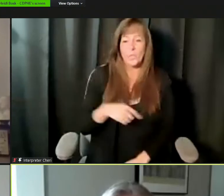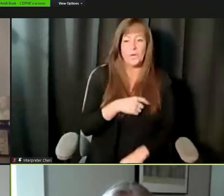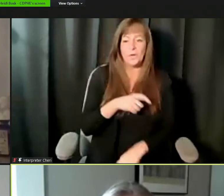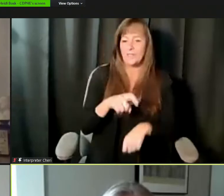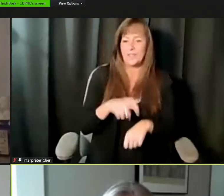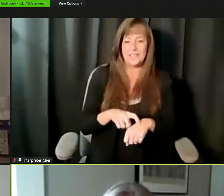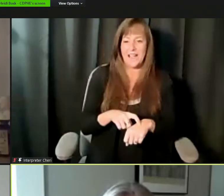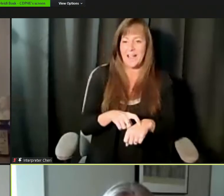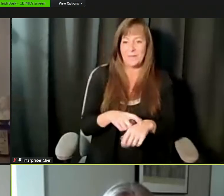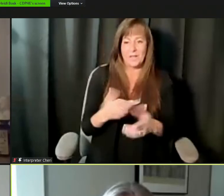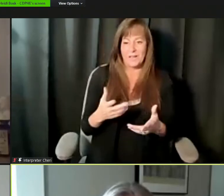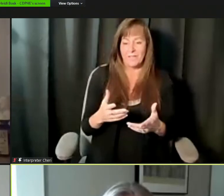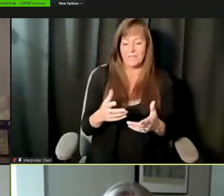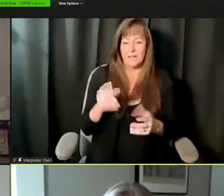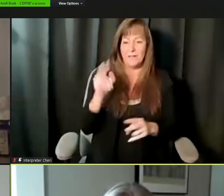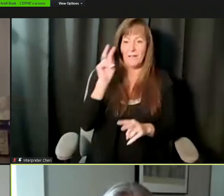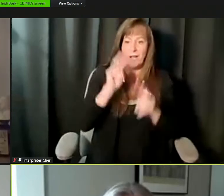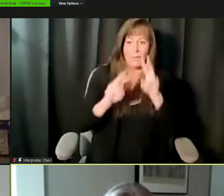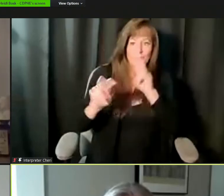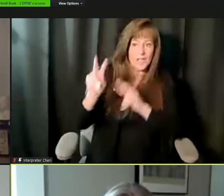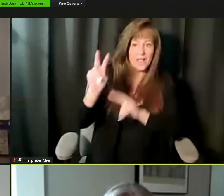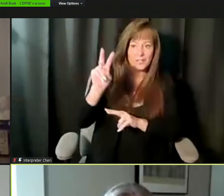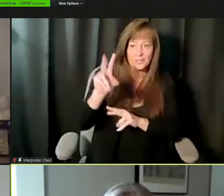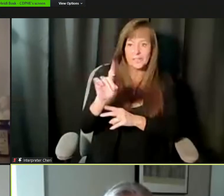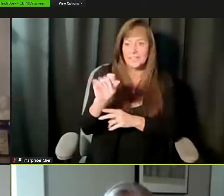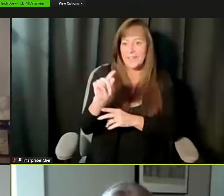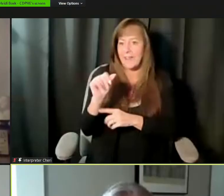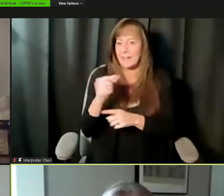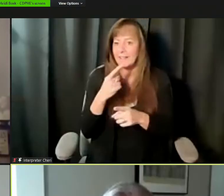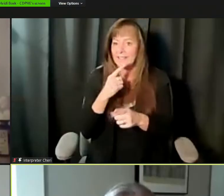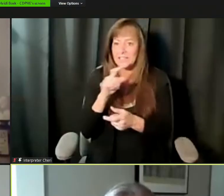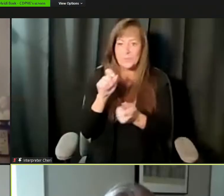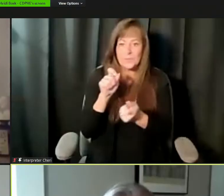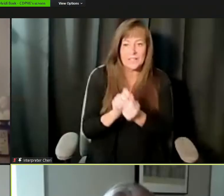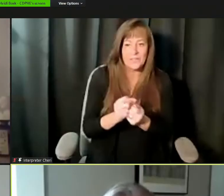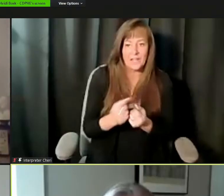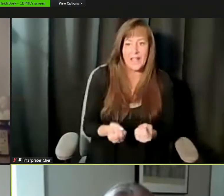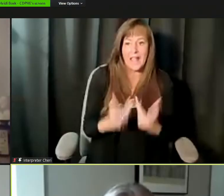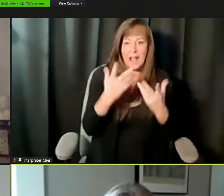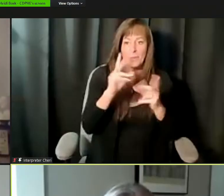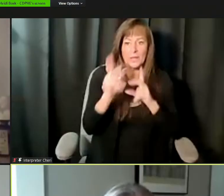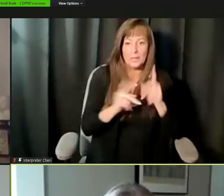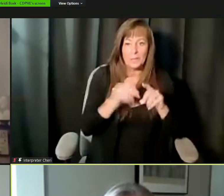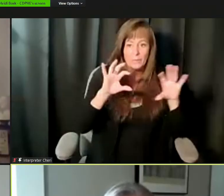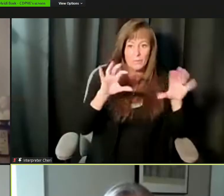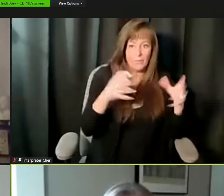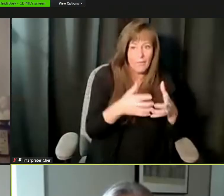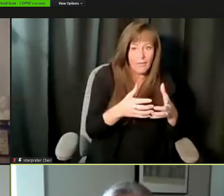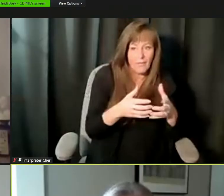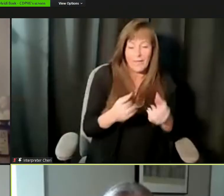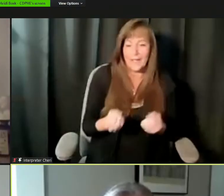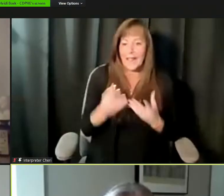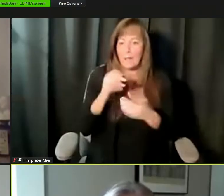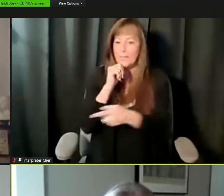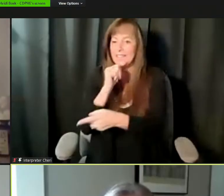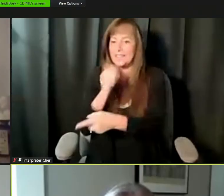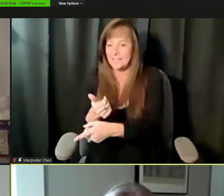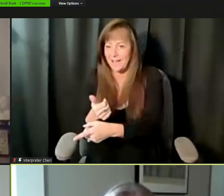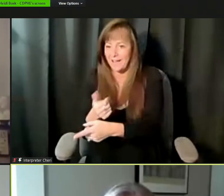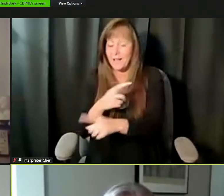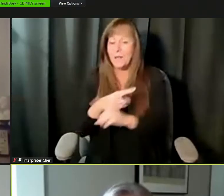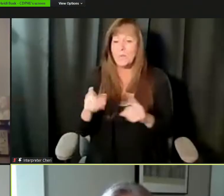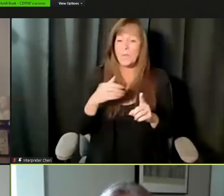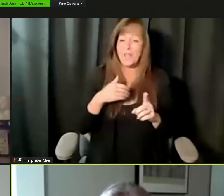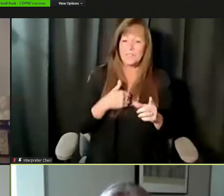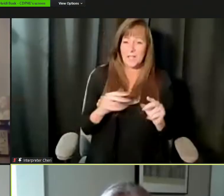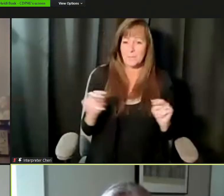really tells us specifically, this number of people gathered and this number of people did not. But we do have some objective data,